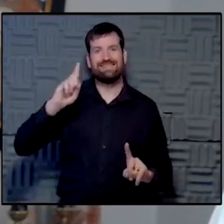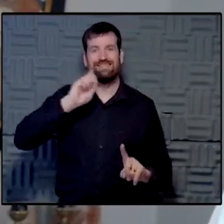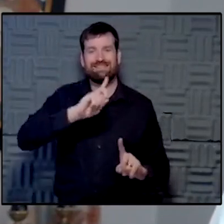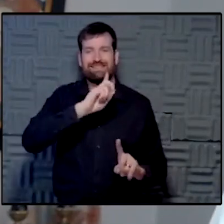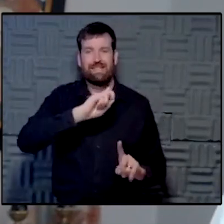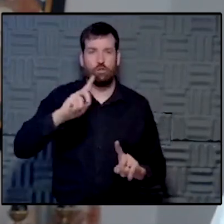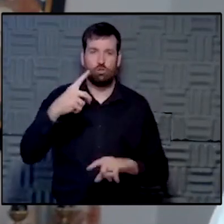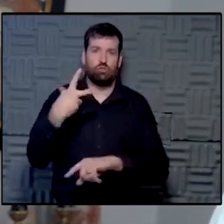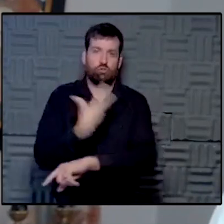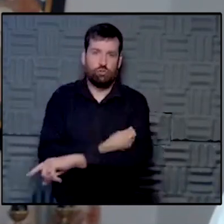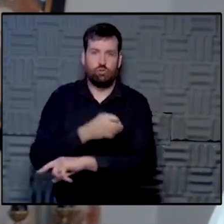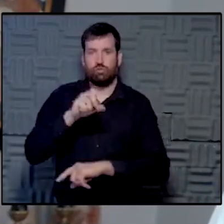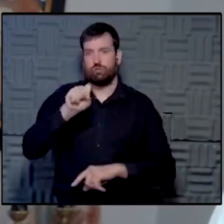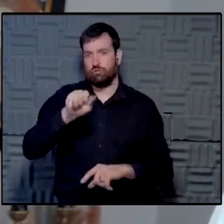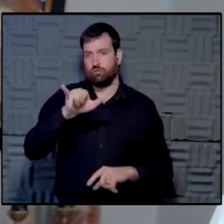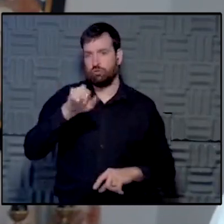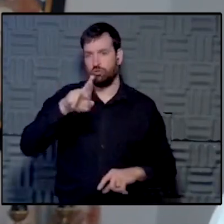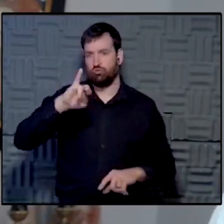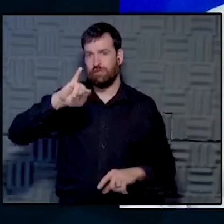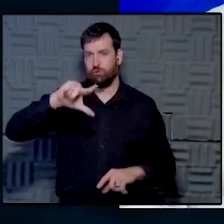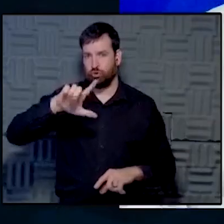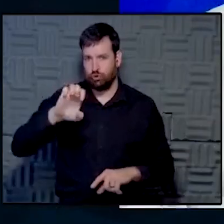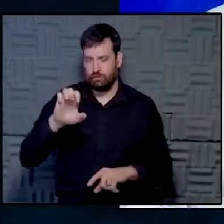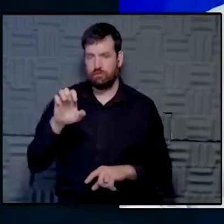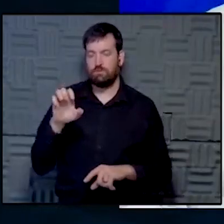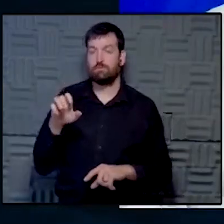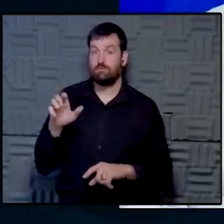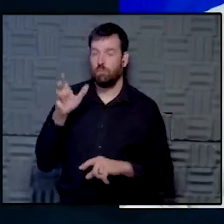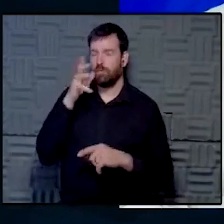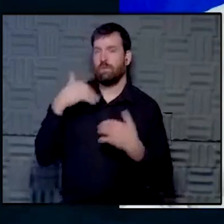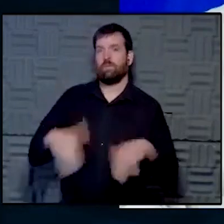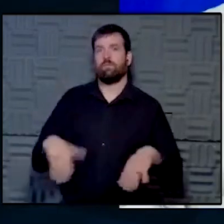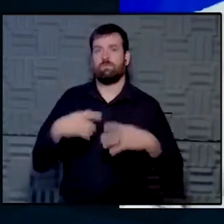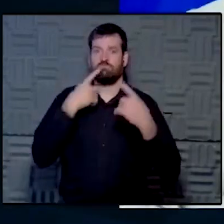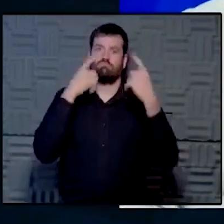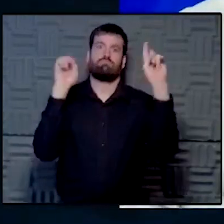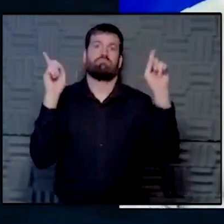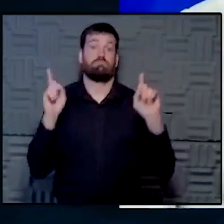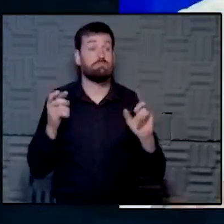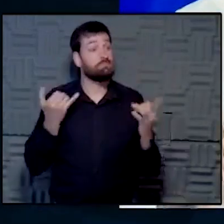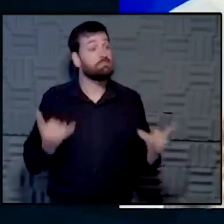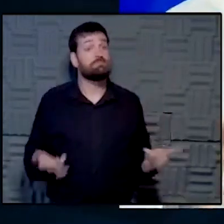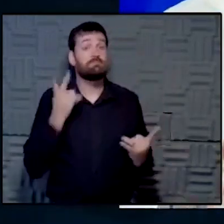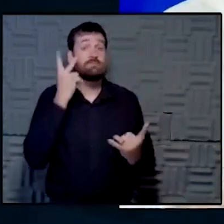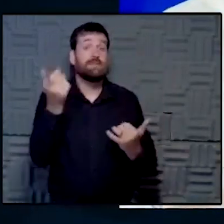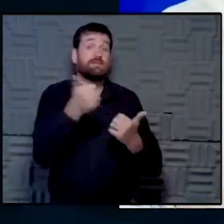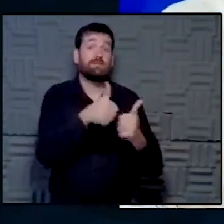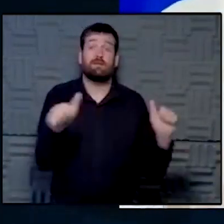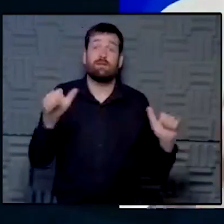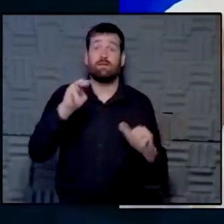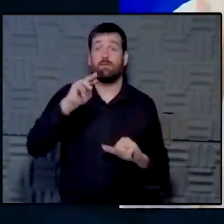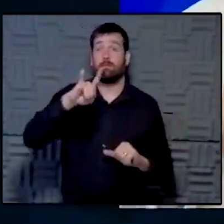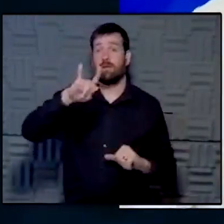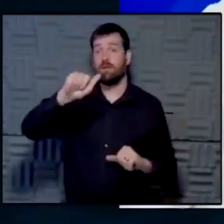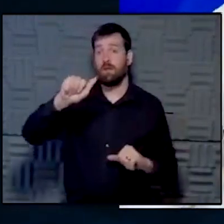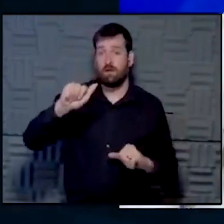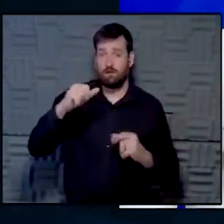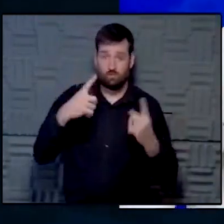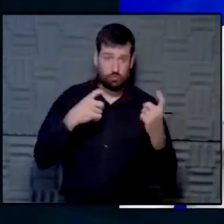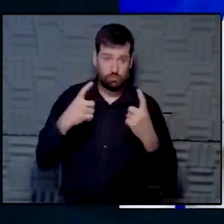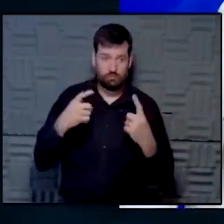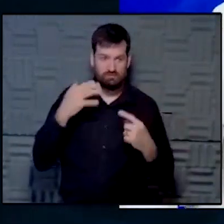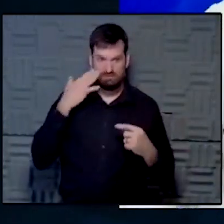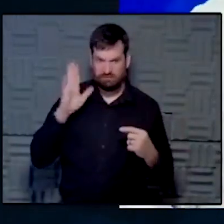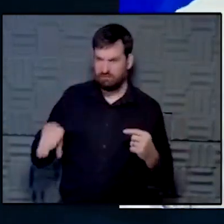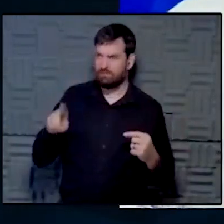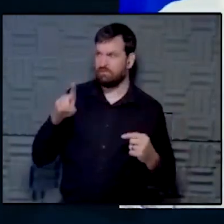not there yet. That would be a real breakthrough if we could do that. Yeah, that'd be great. All right, so let's see if there's any questions from reporters. I know Dr. Norman has a hard